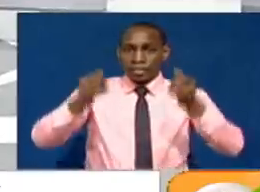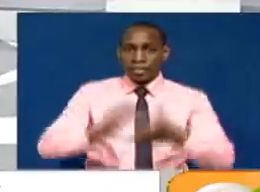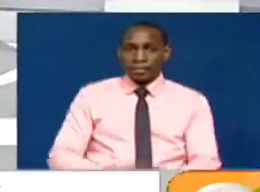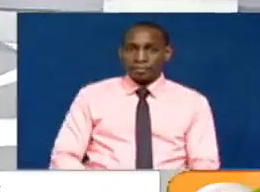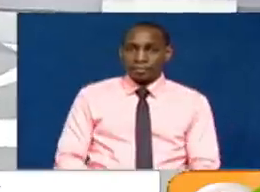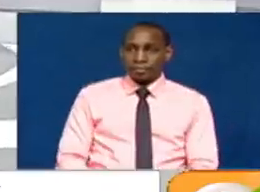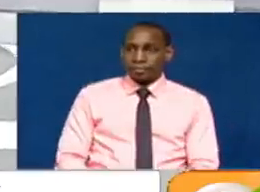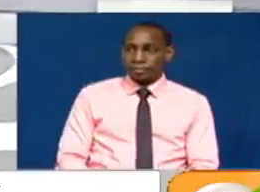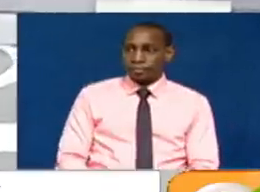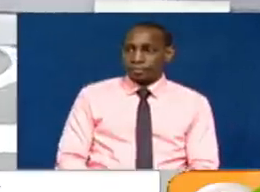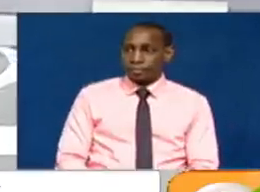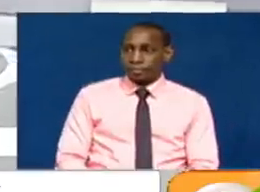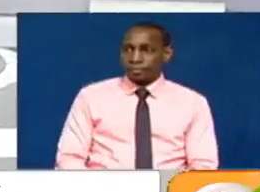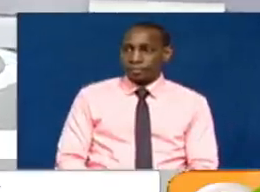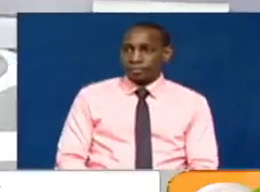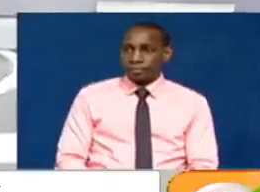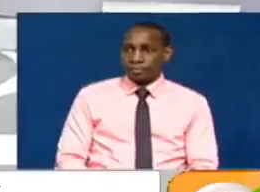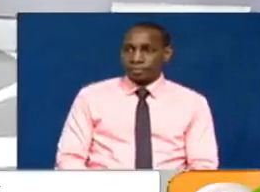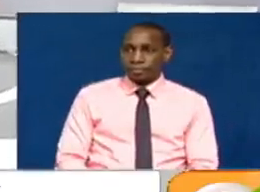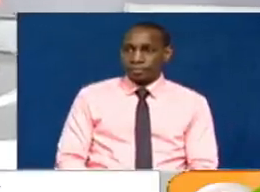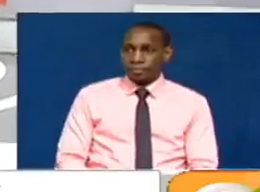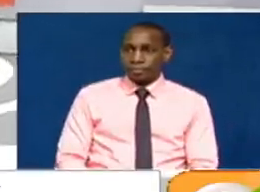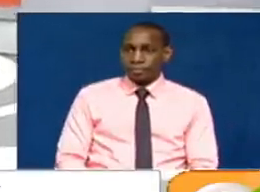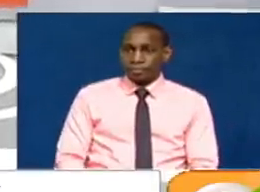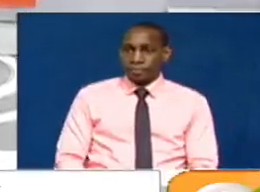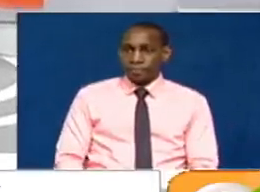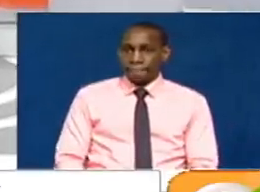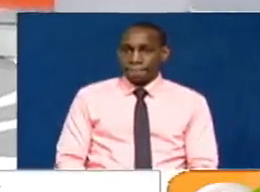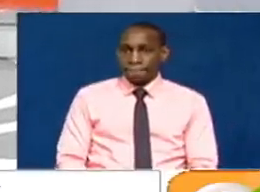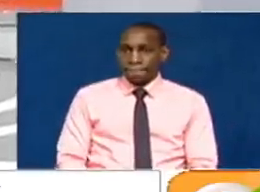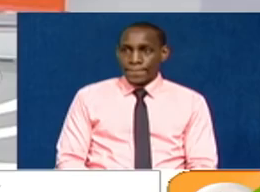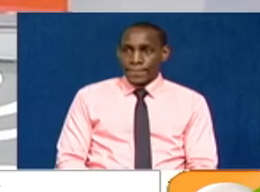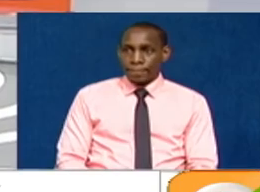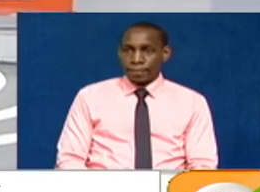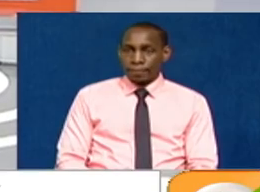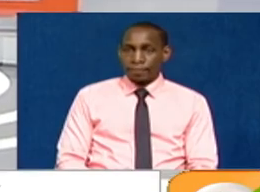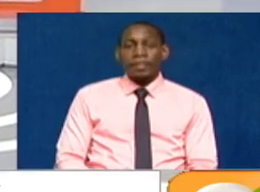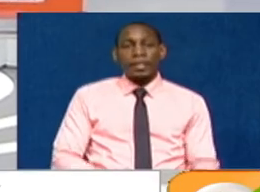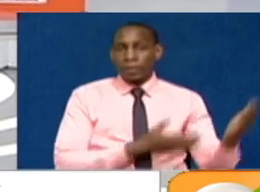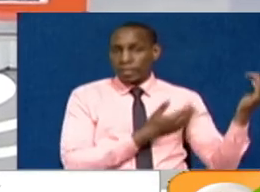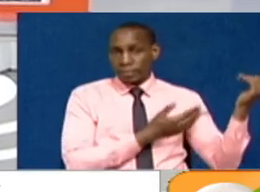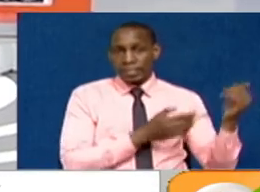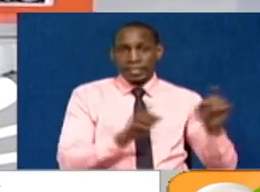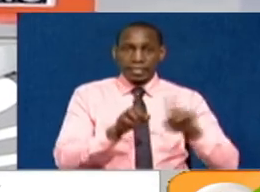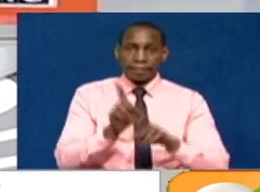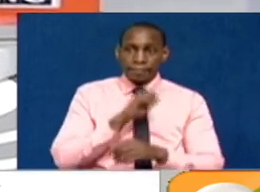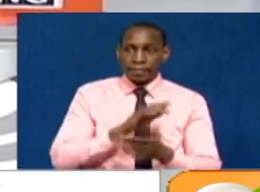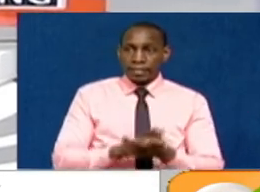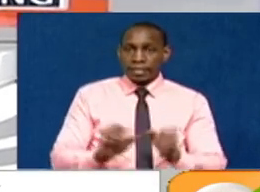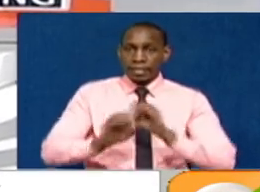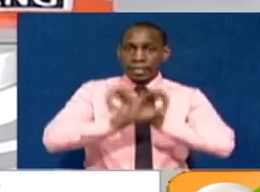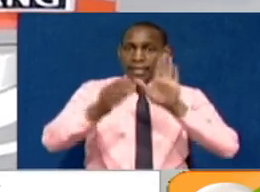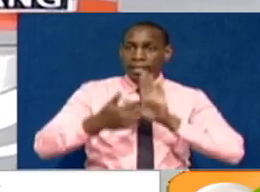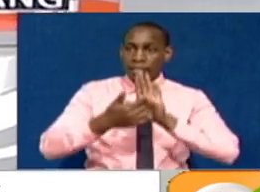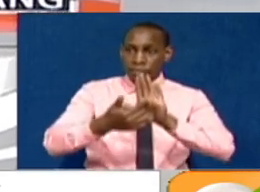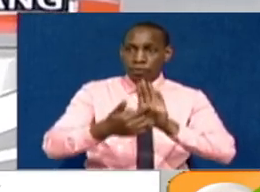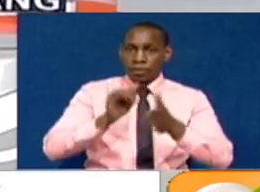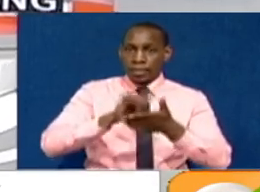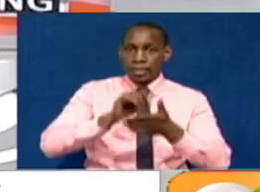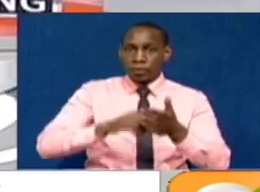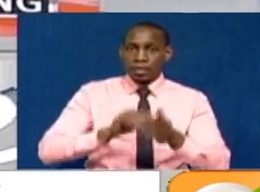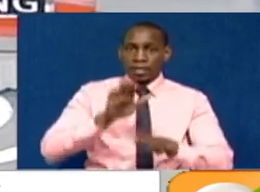Francis, how did it come to this? It was obvious. And the clearest indicator that